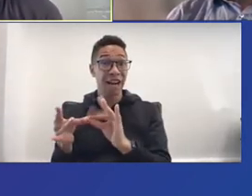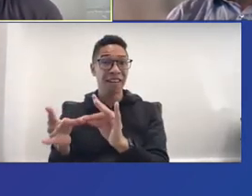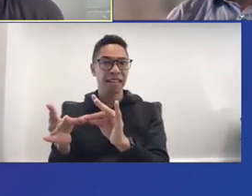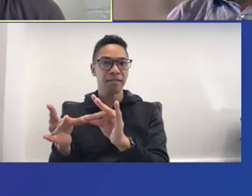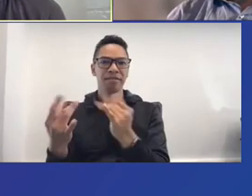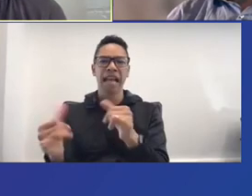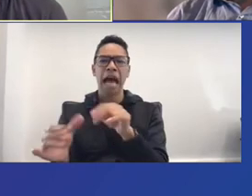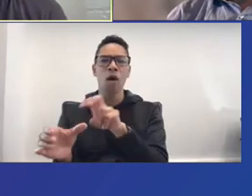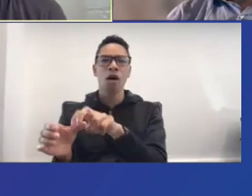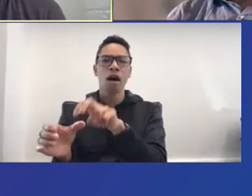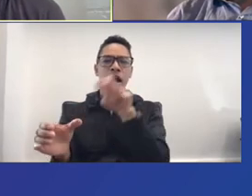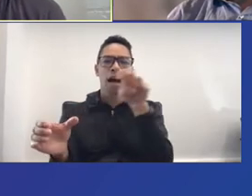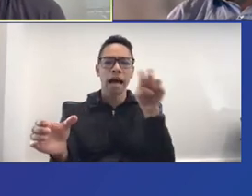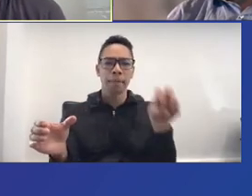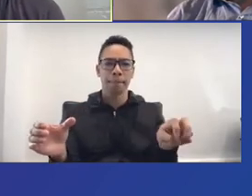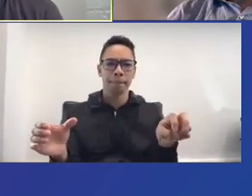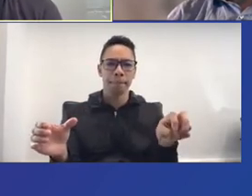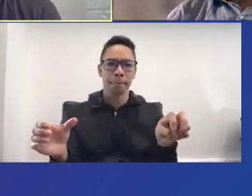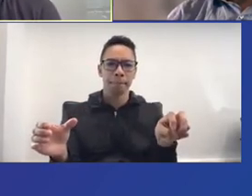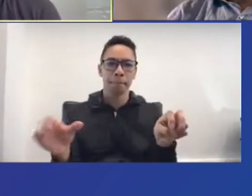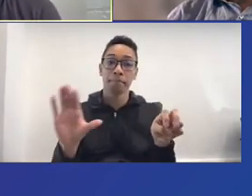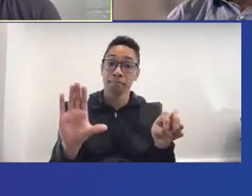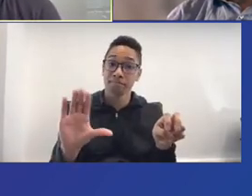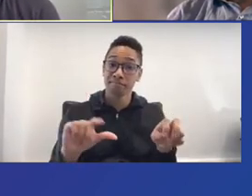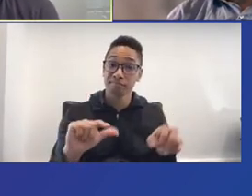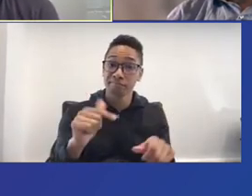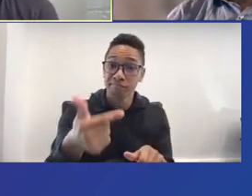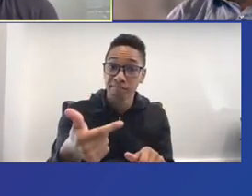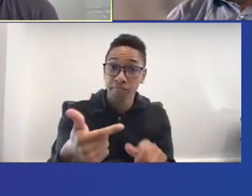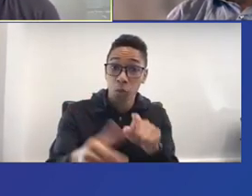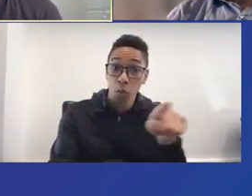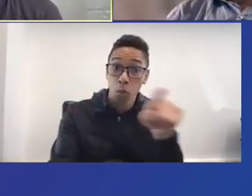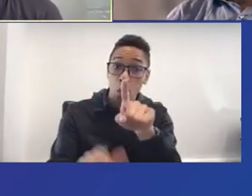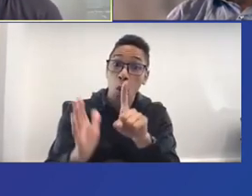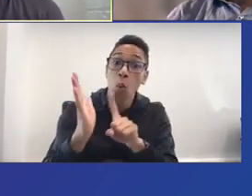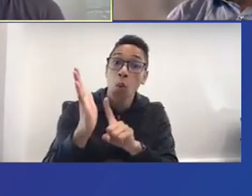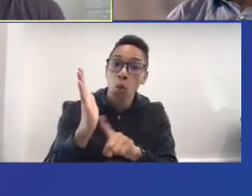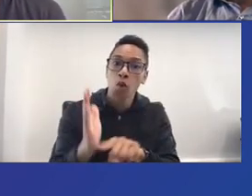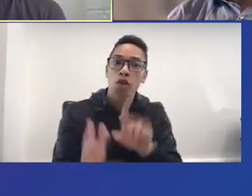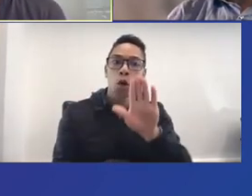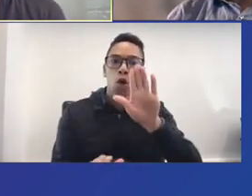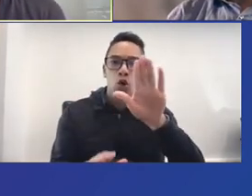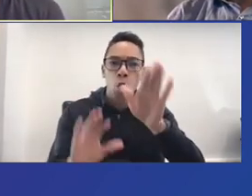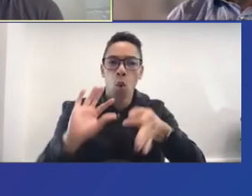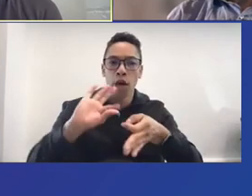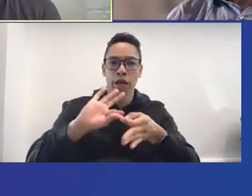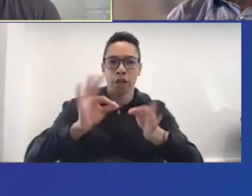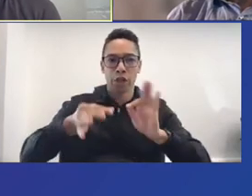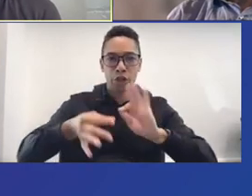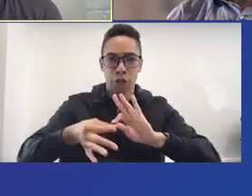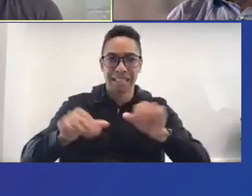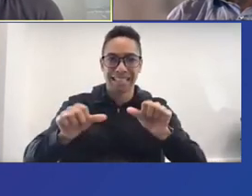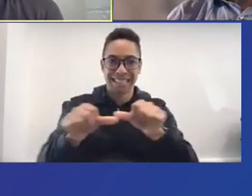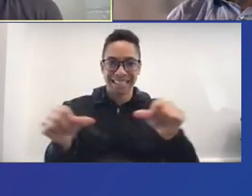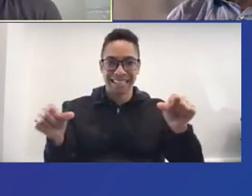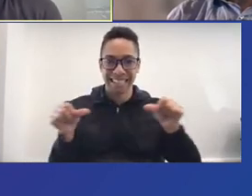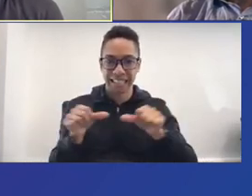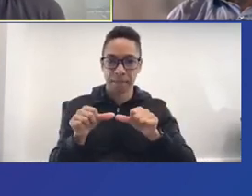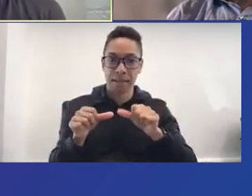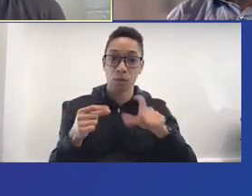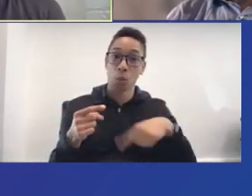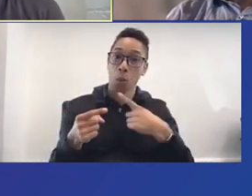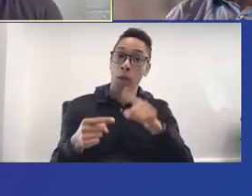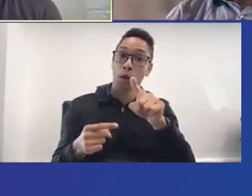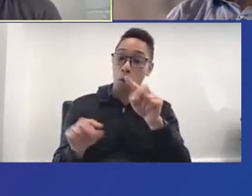ask you to check your interpretive space as you approach and consider our work.